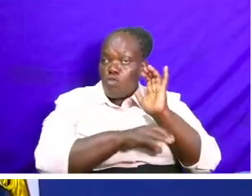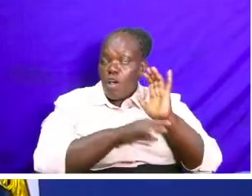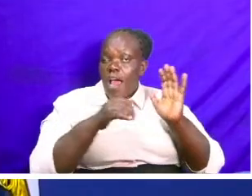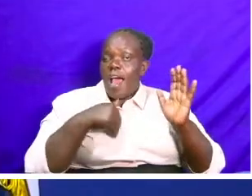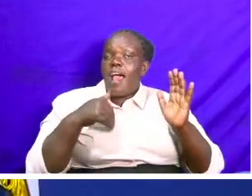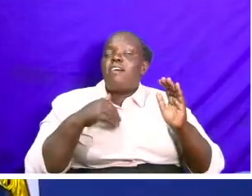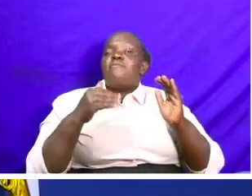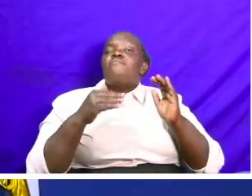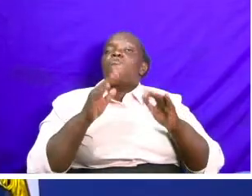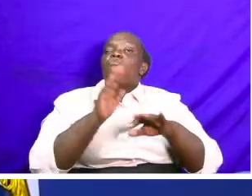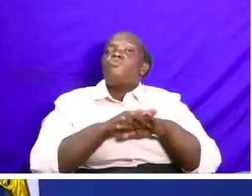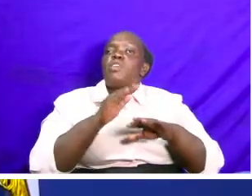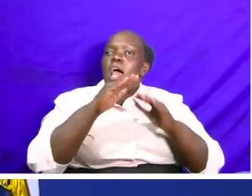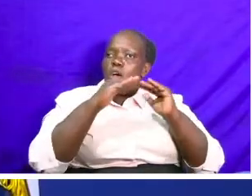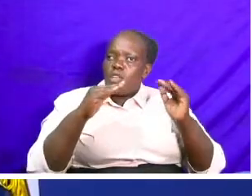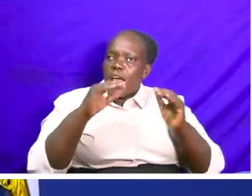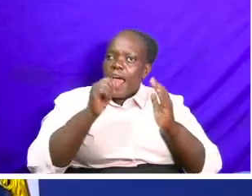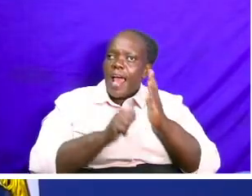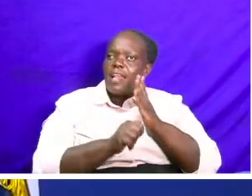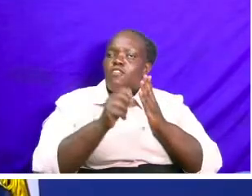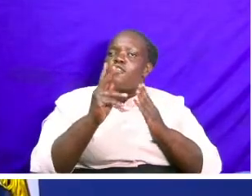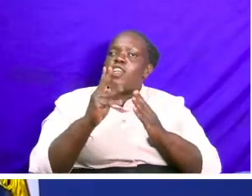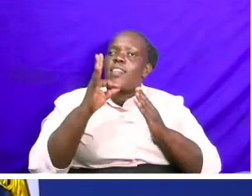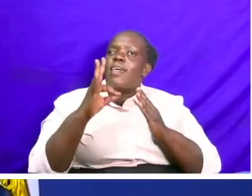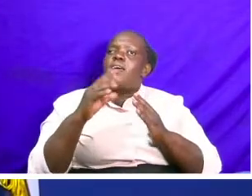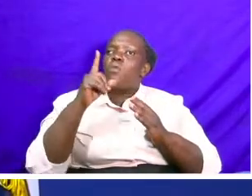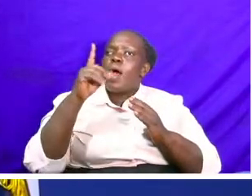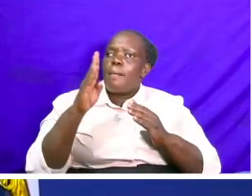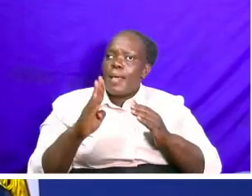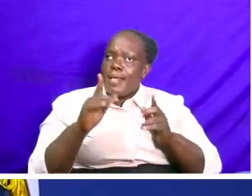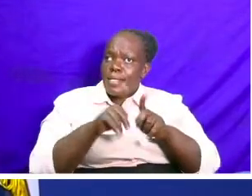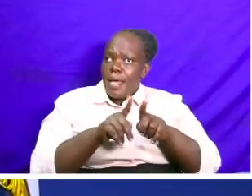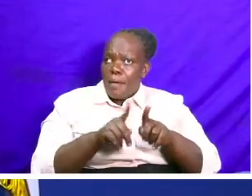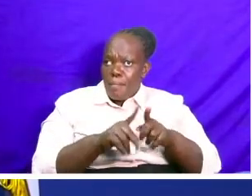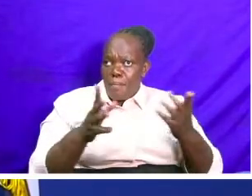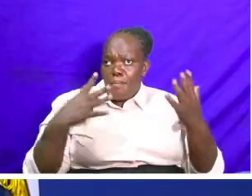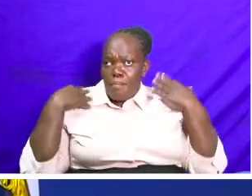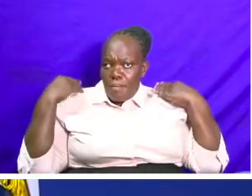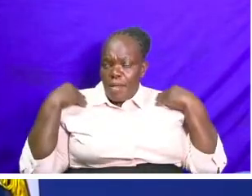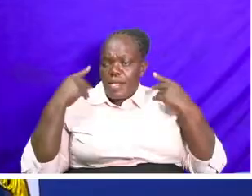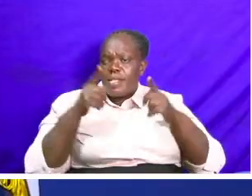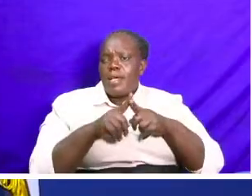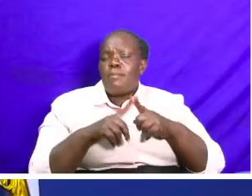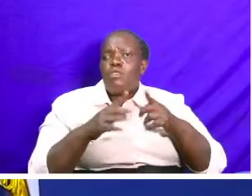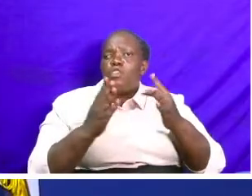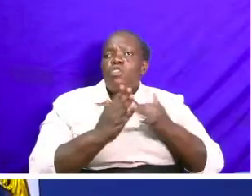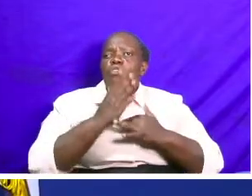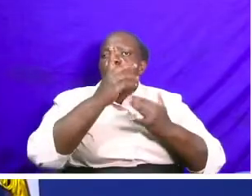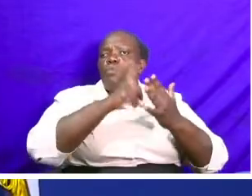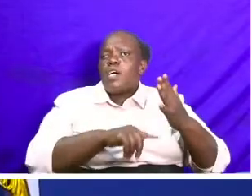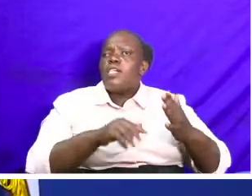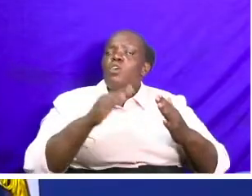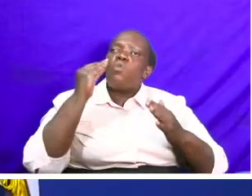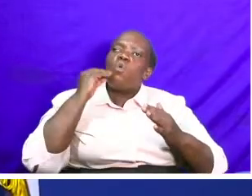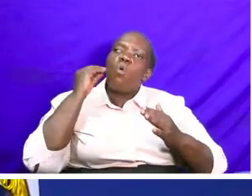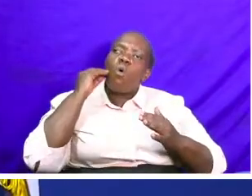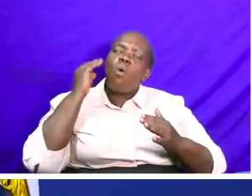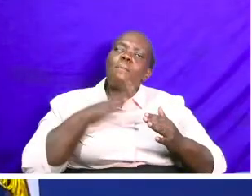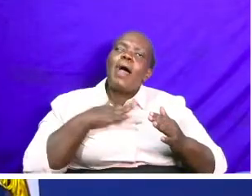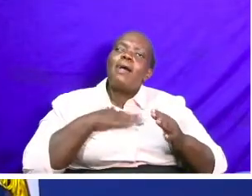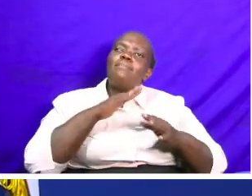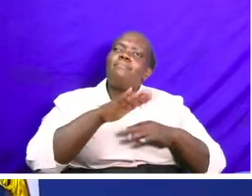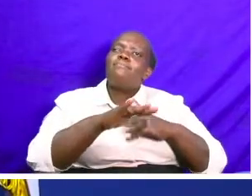housing under Article 43, 1B. Purchases are formalized through the Bomayangu platform,